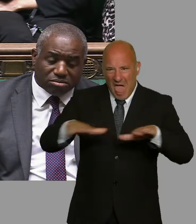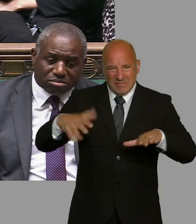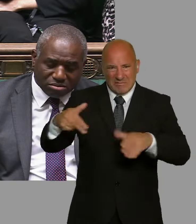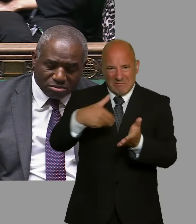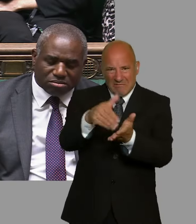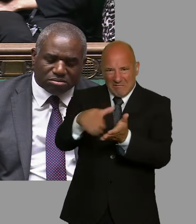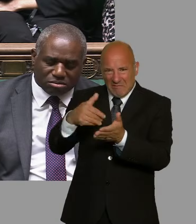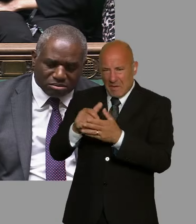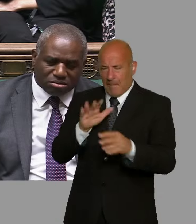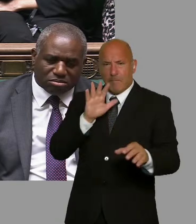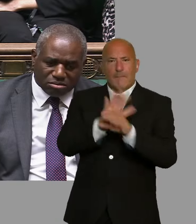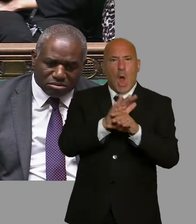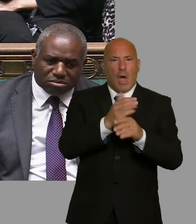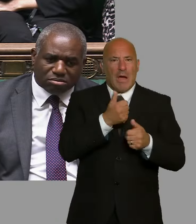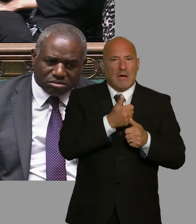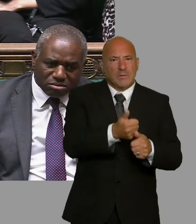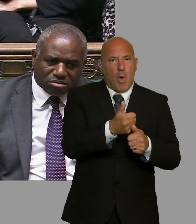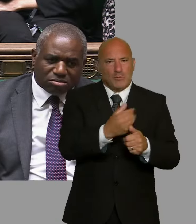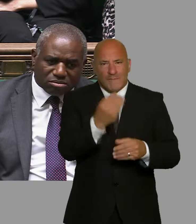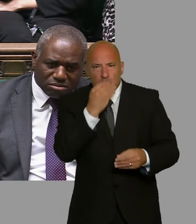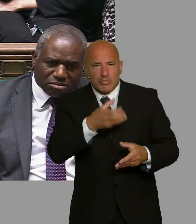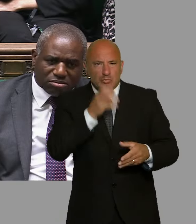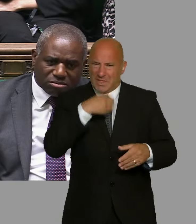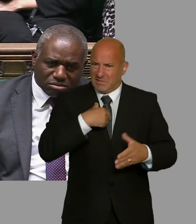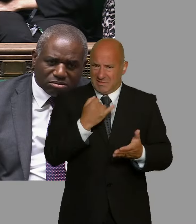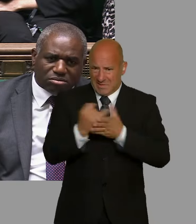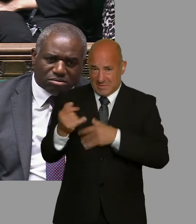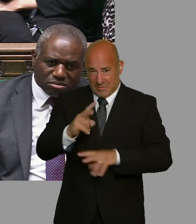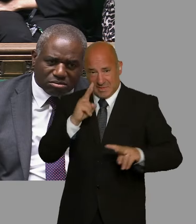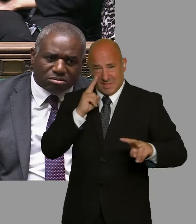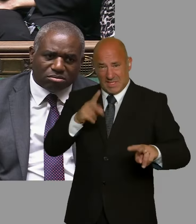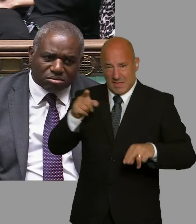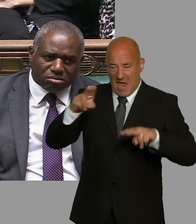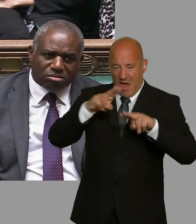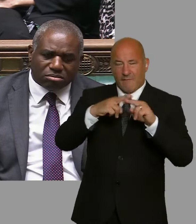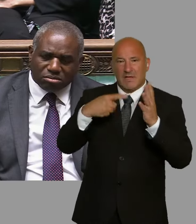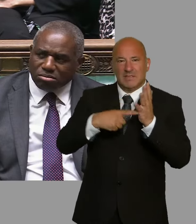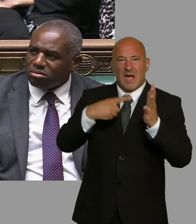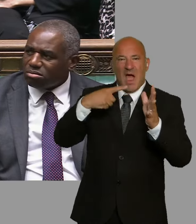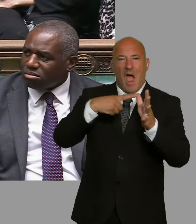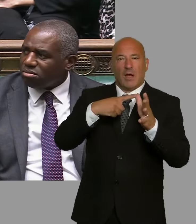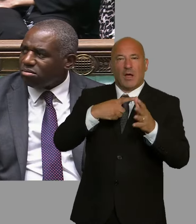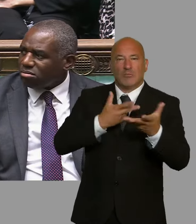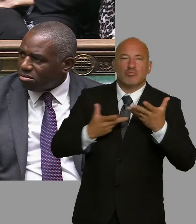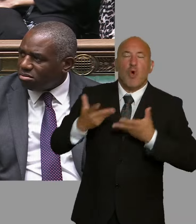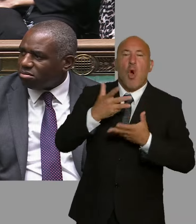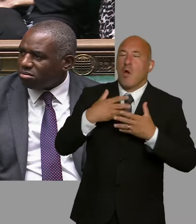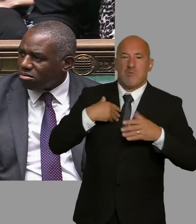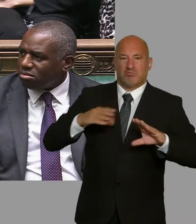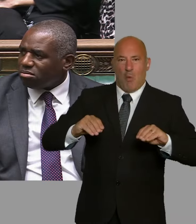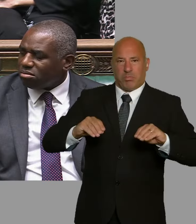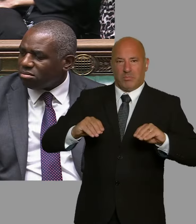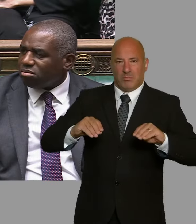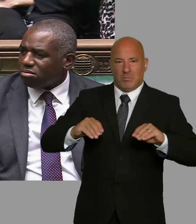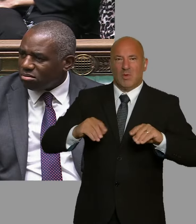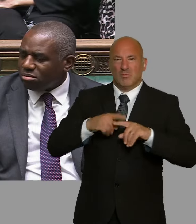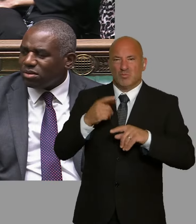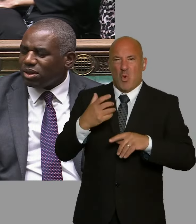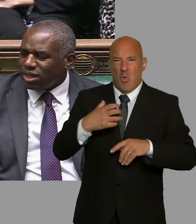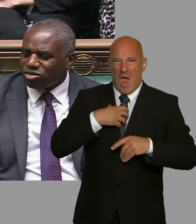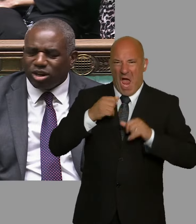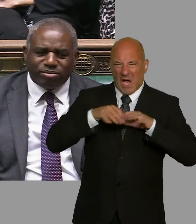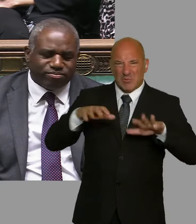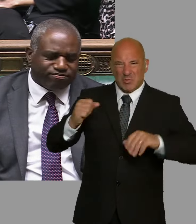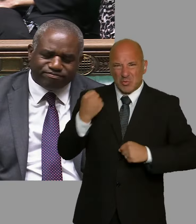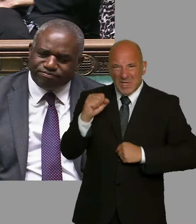action along with our allies, including sanctions. But let me be absolutely clear. We need to get back to a ceasefire. We need the hostages